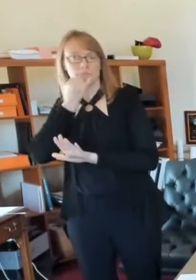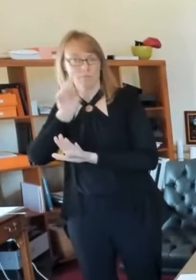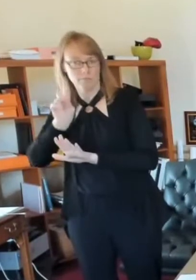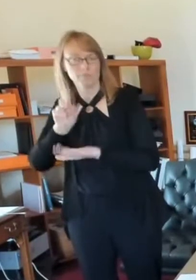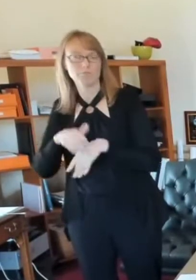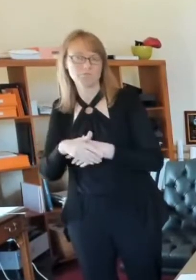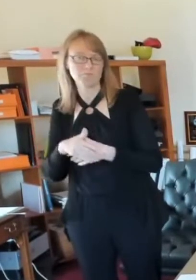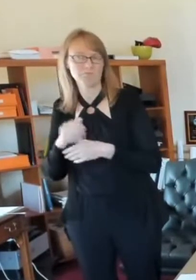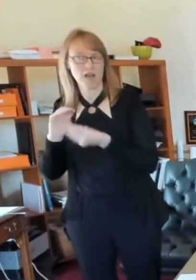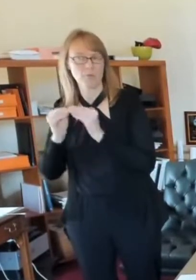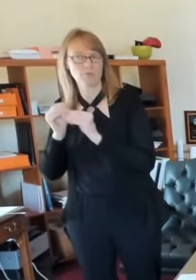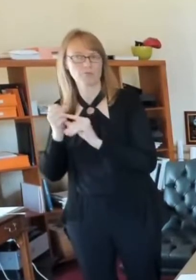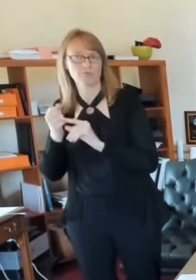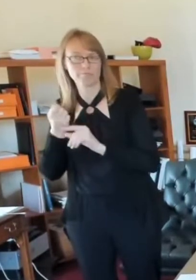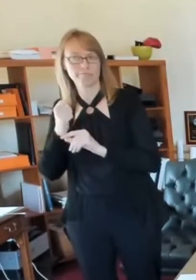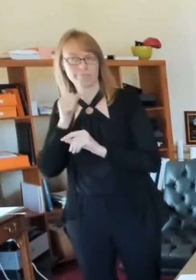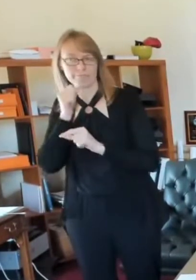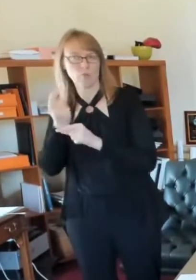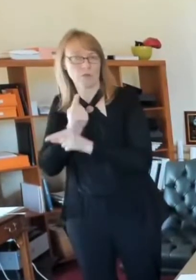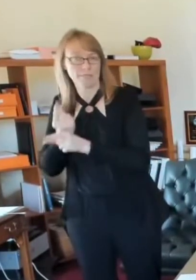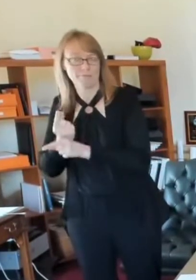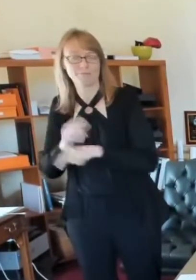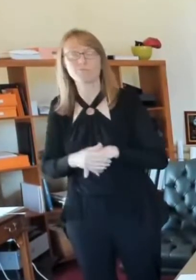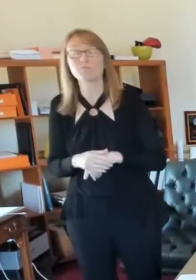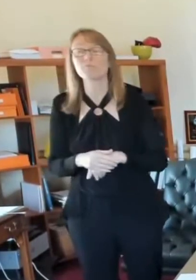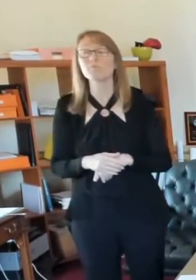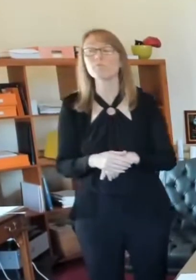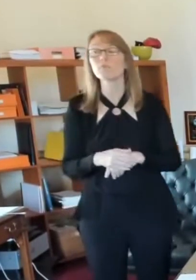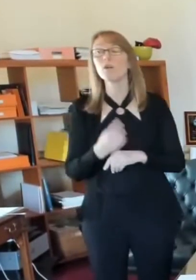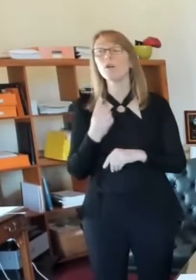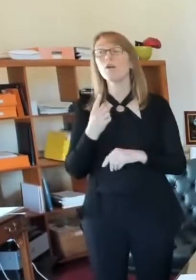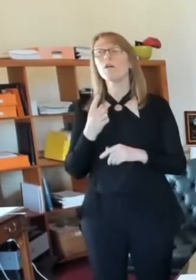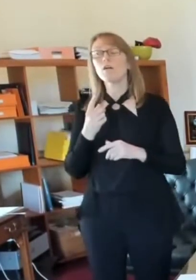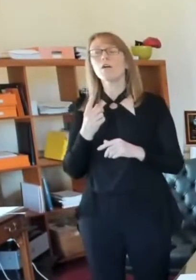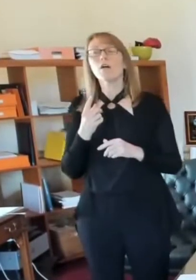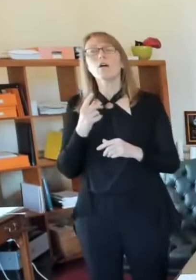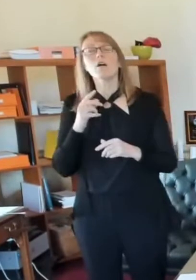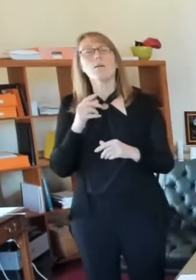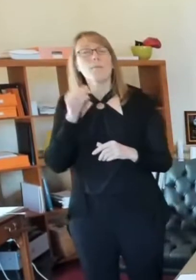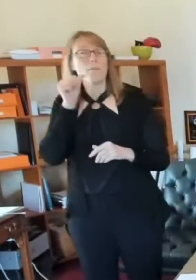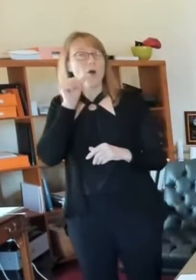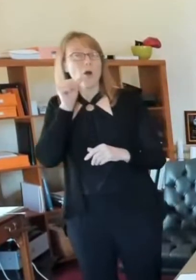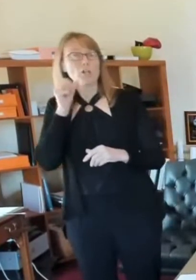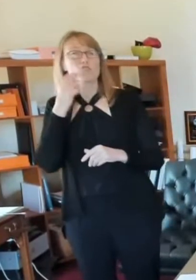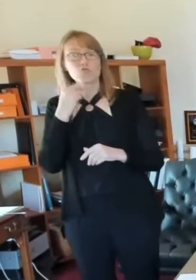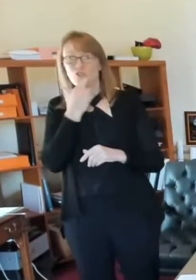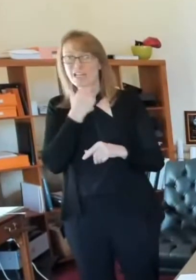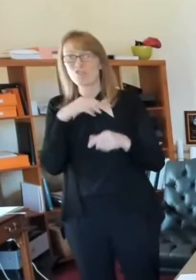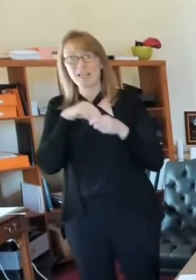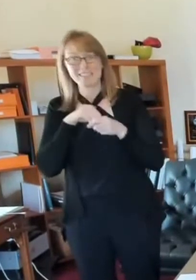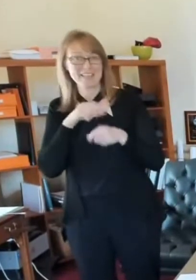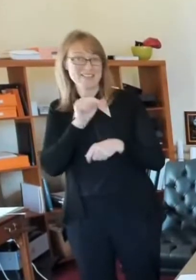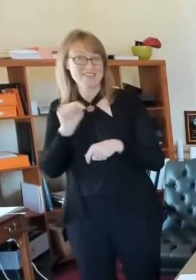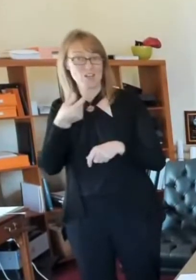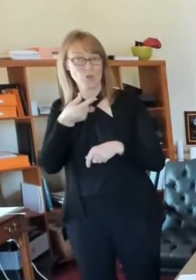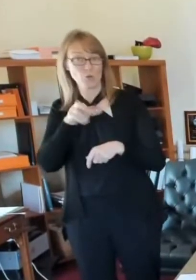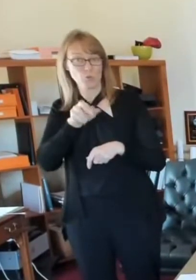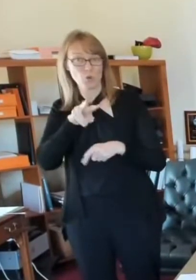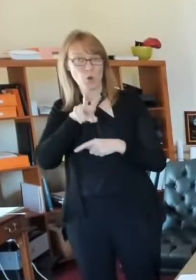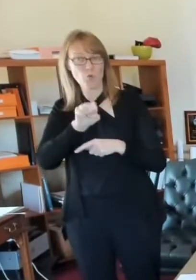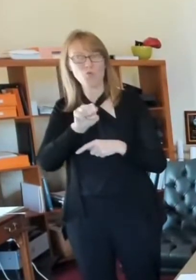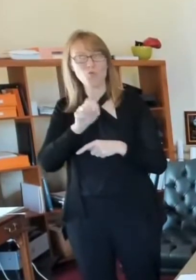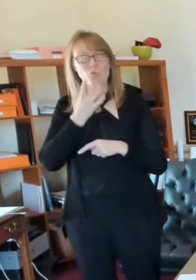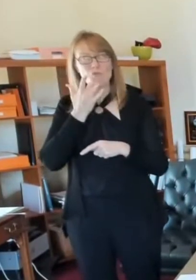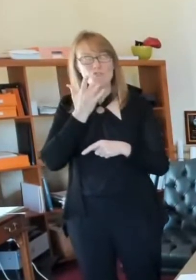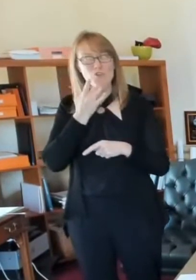and restaurants in the Grove who would like to stay open past 11. They need money to be open later. Any